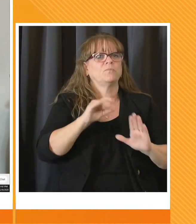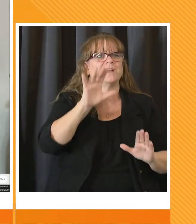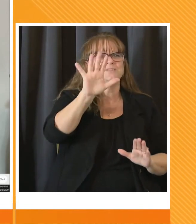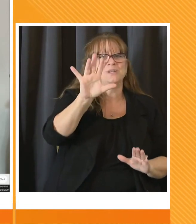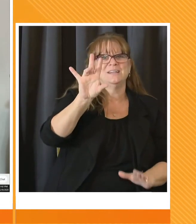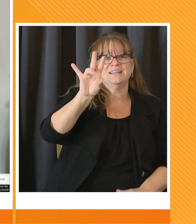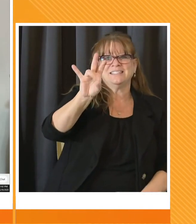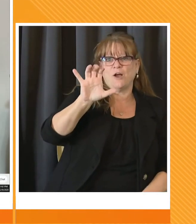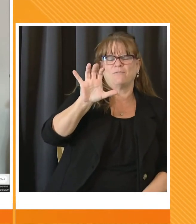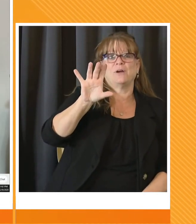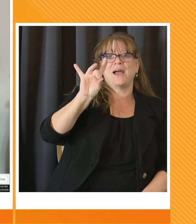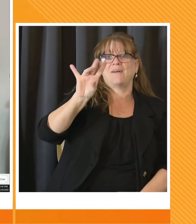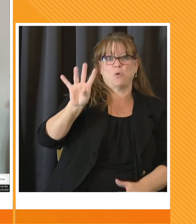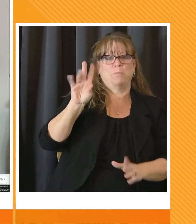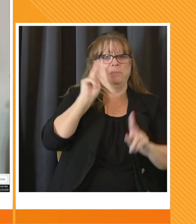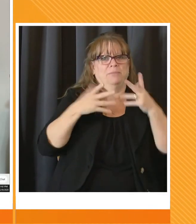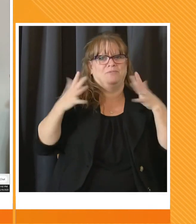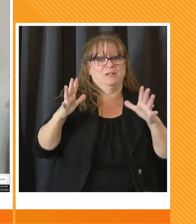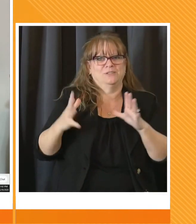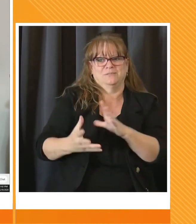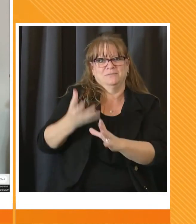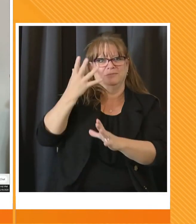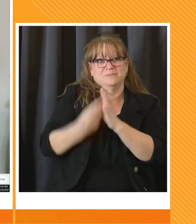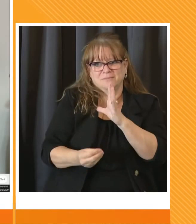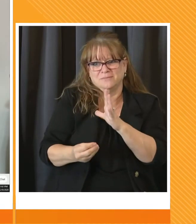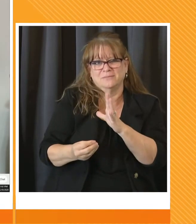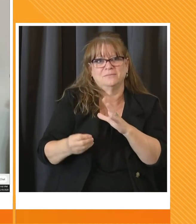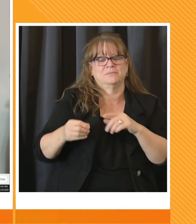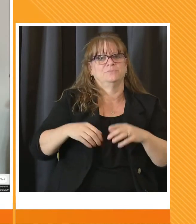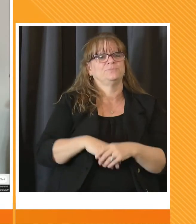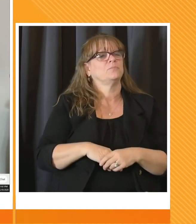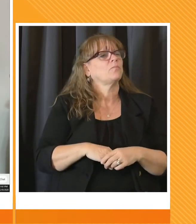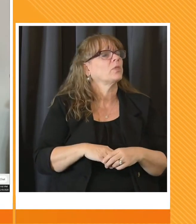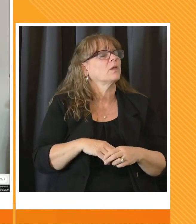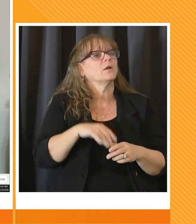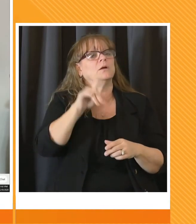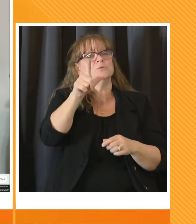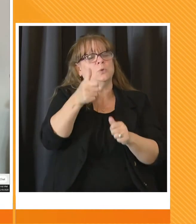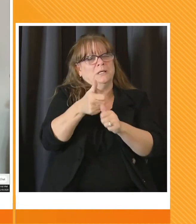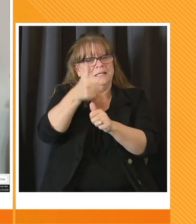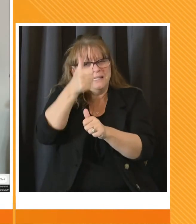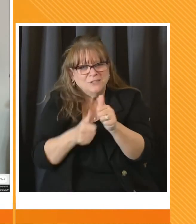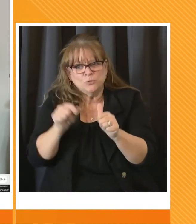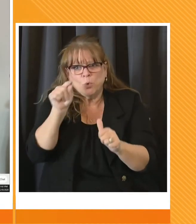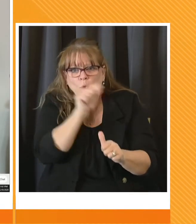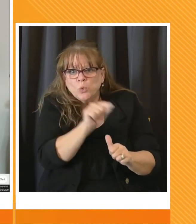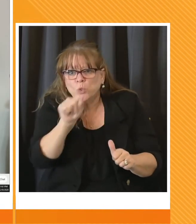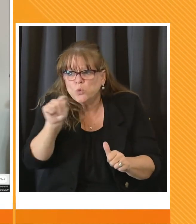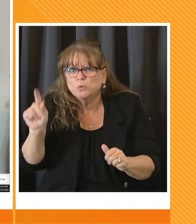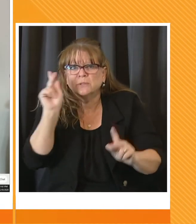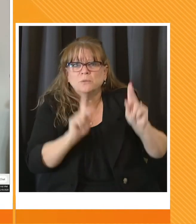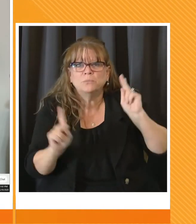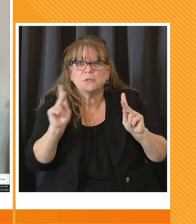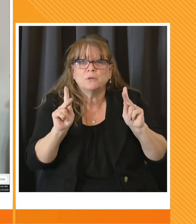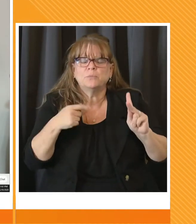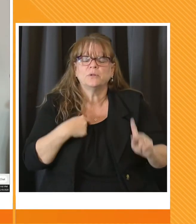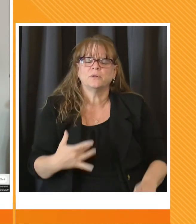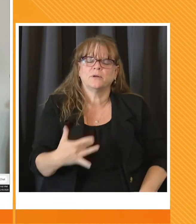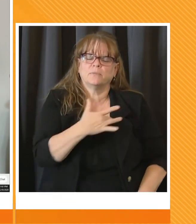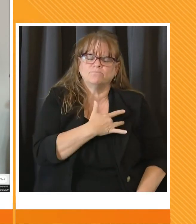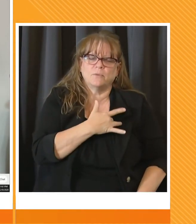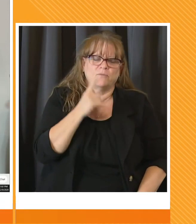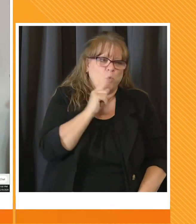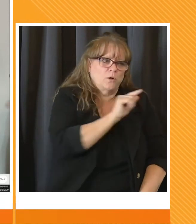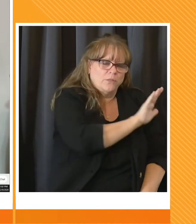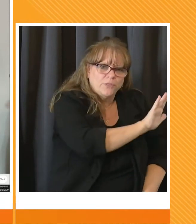great loss for the family and their friends, and my condolences go out to everyone affected by the virus, as well as those affected